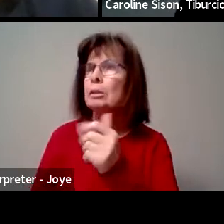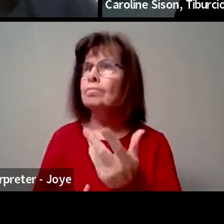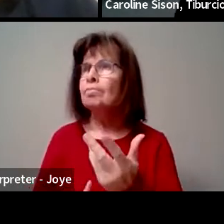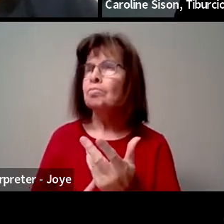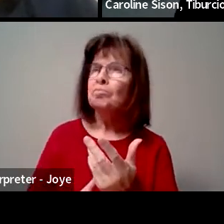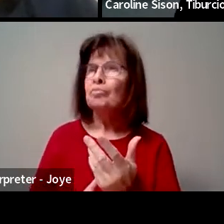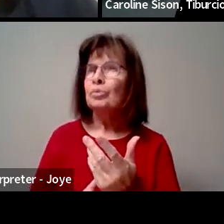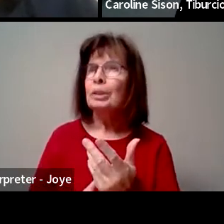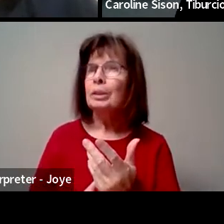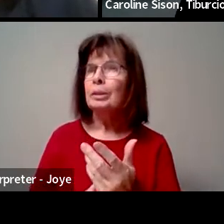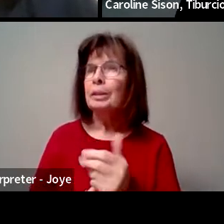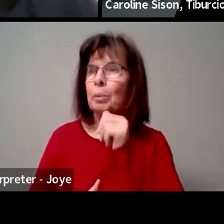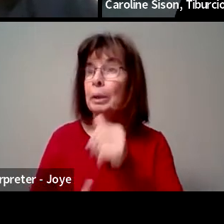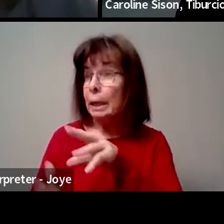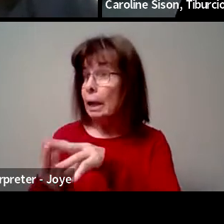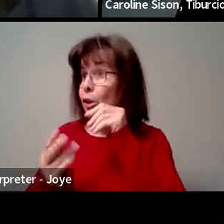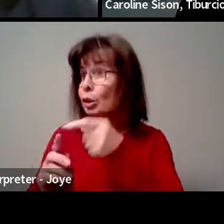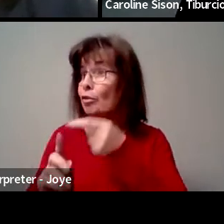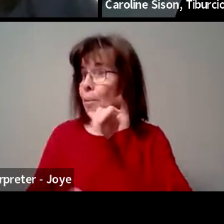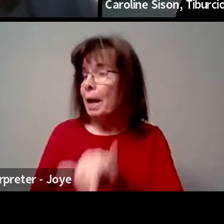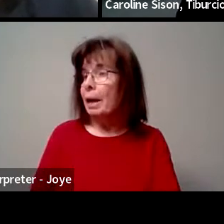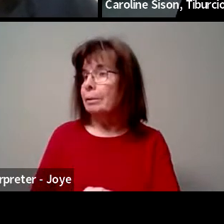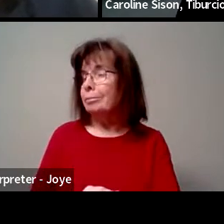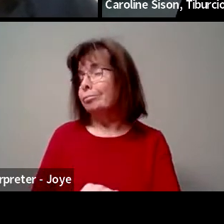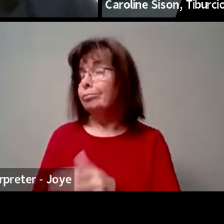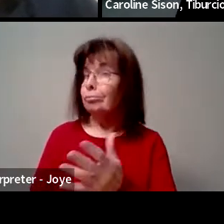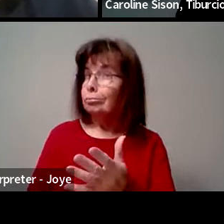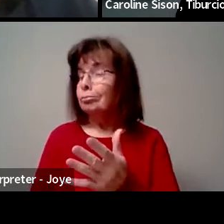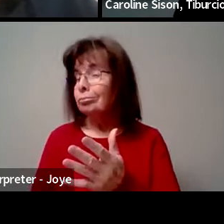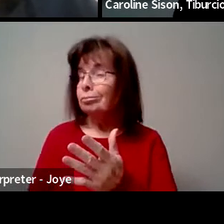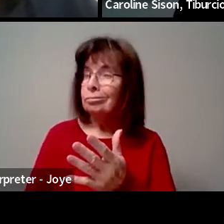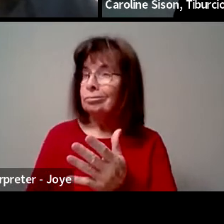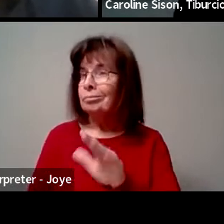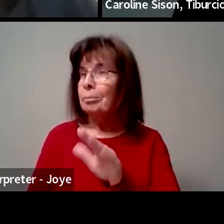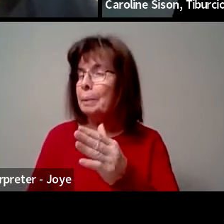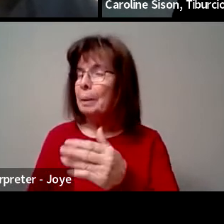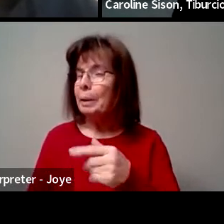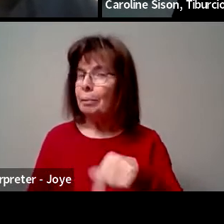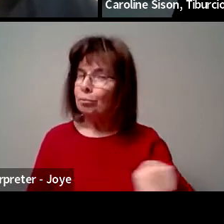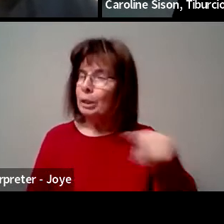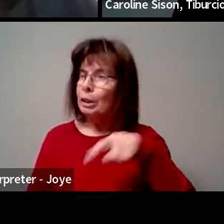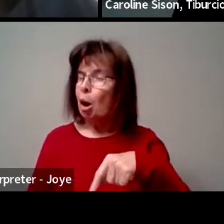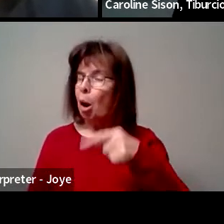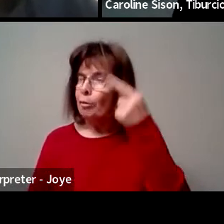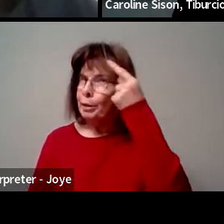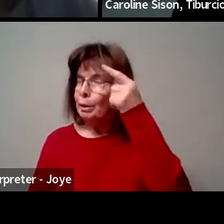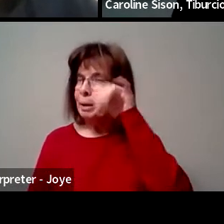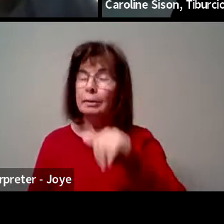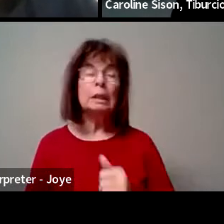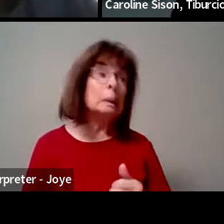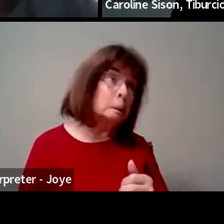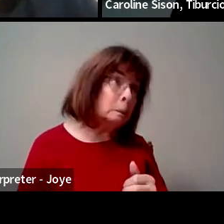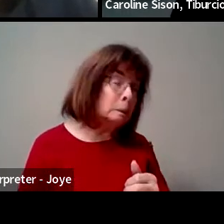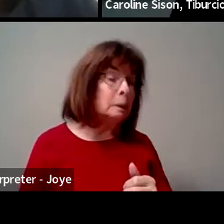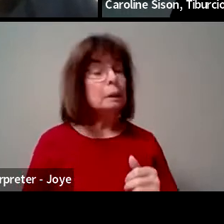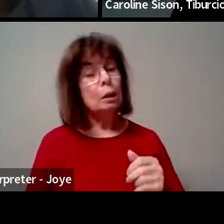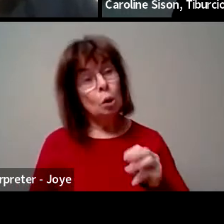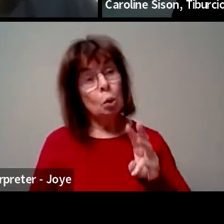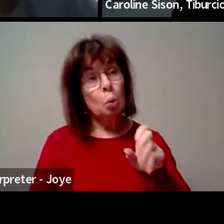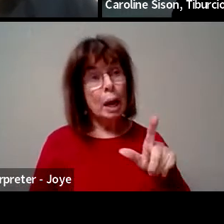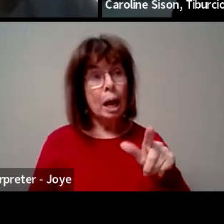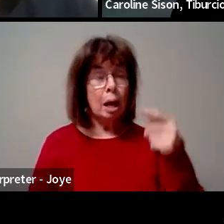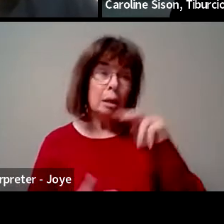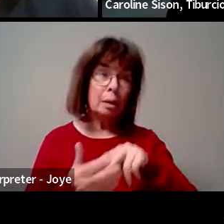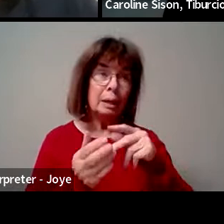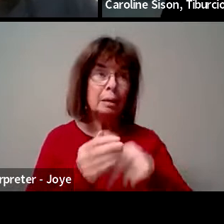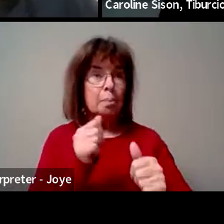one that we can learn from and that we can sort of all think about? Well, I mean, I think most of the challenges that